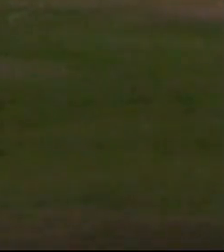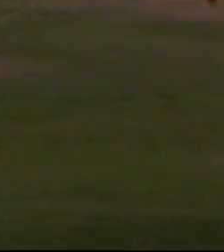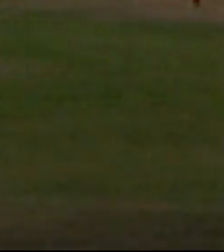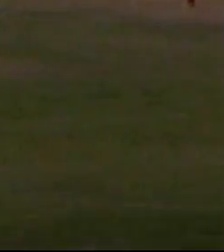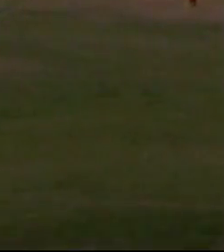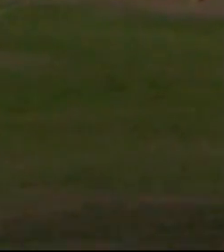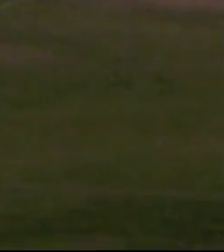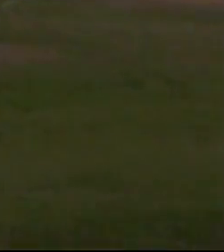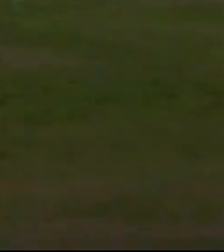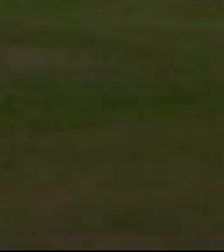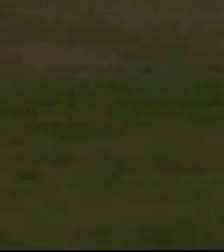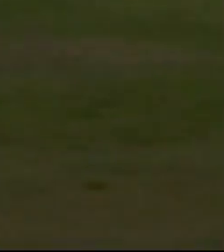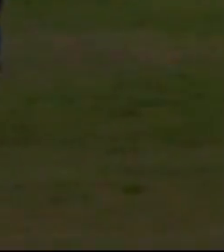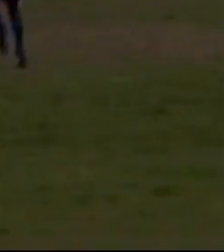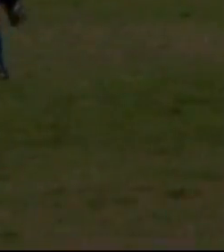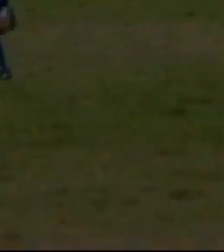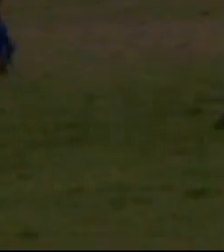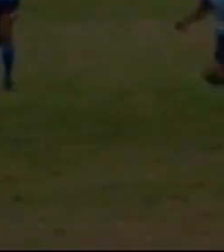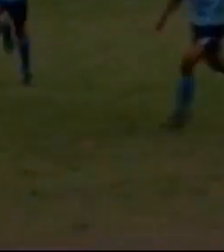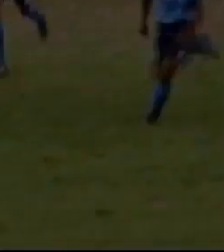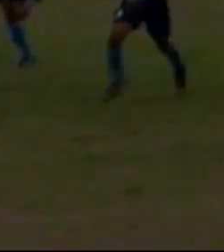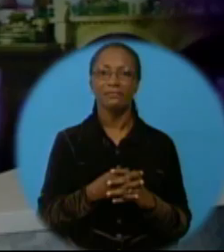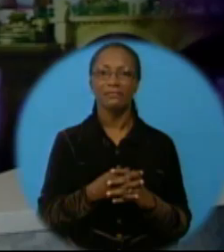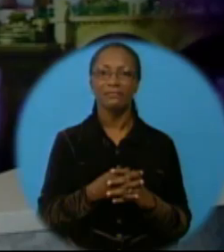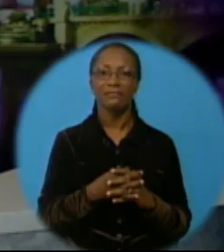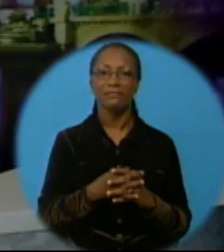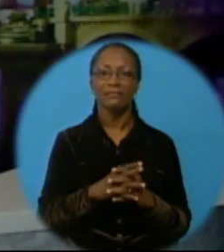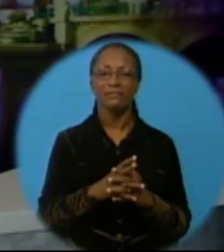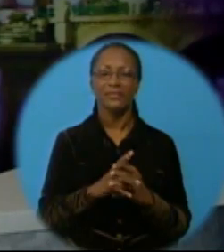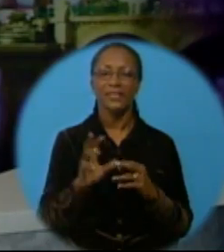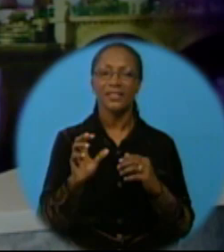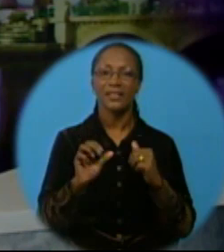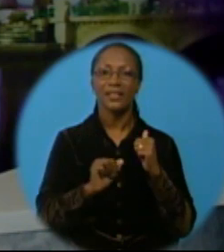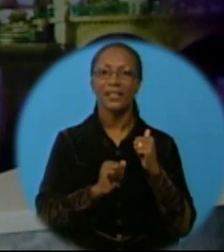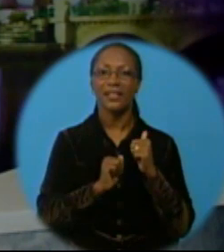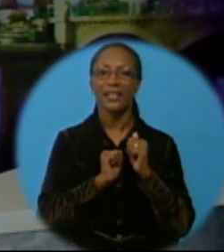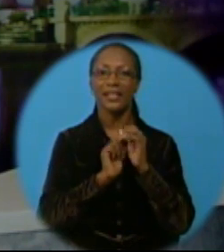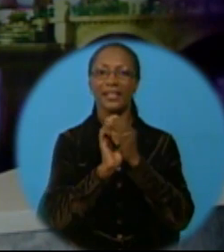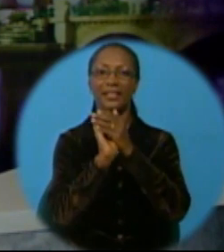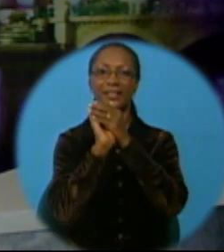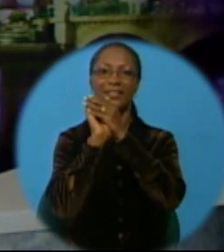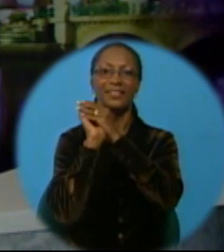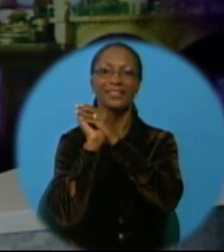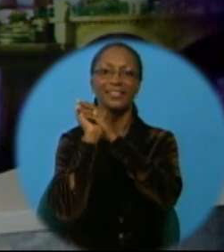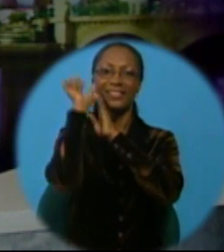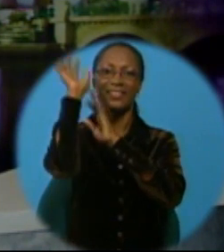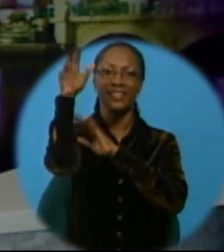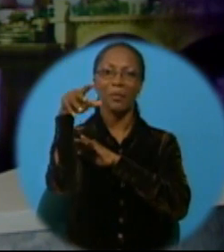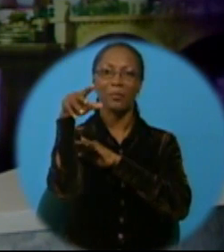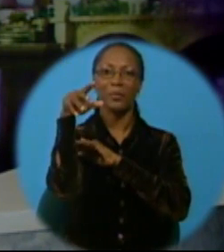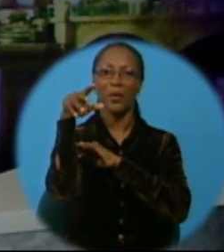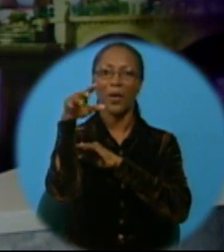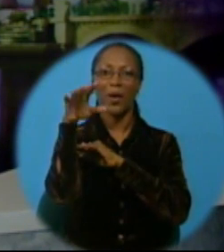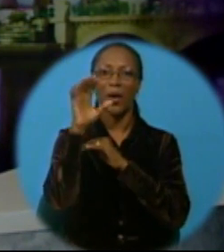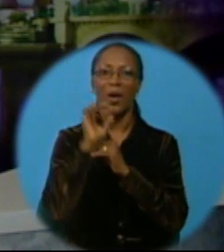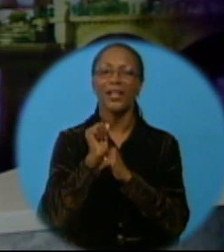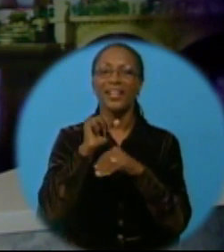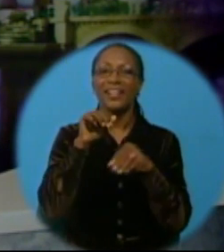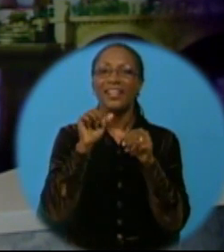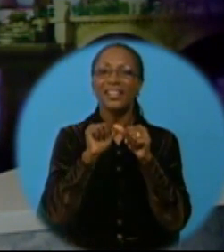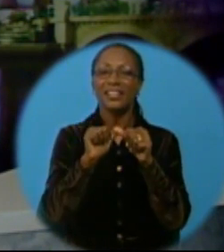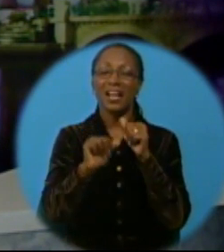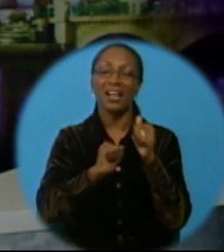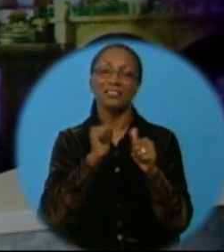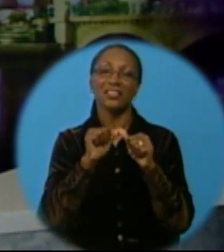Dame's got the three points from Brayden's Hill. In netball, the action continued in the Caroline Sinclair Zone in the